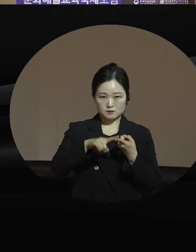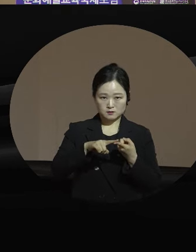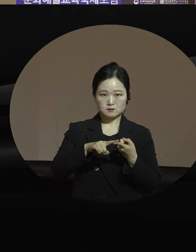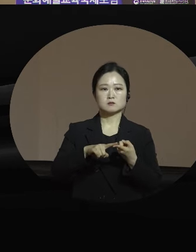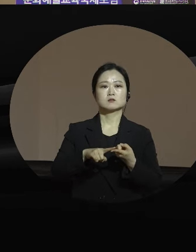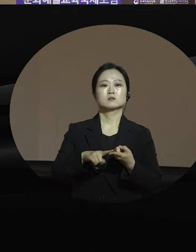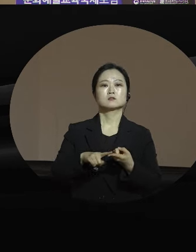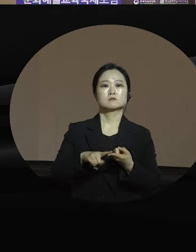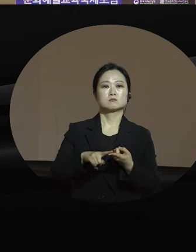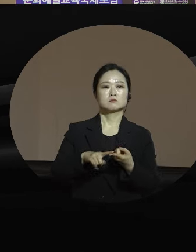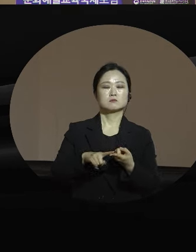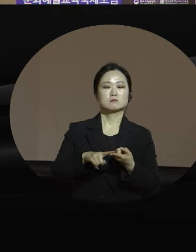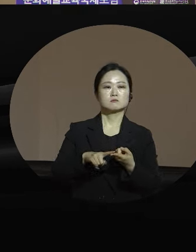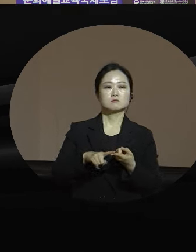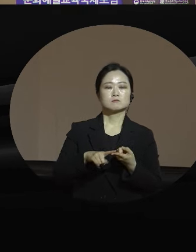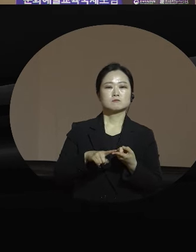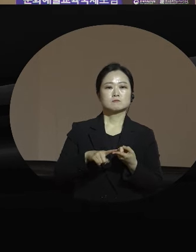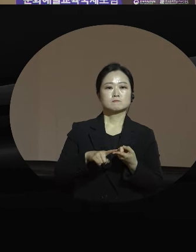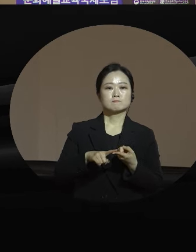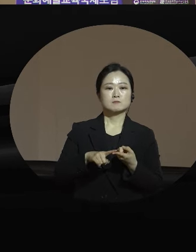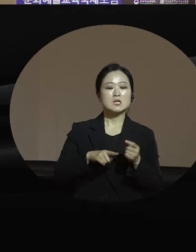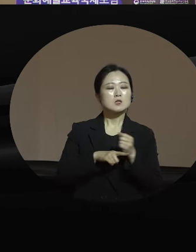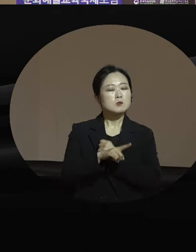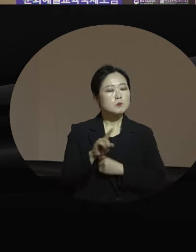The main concept of the